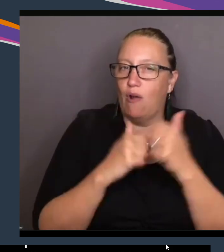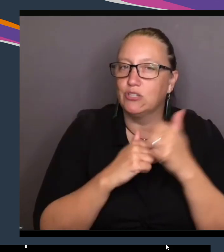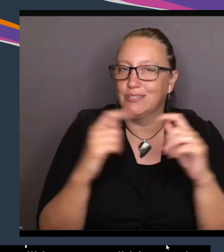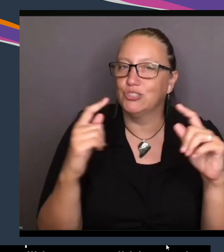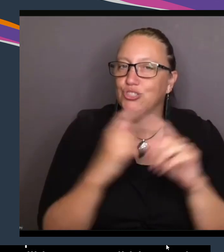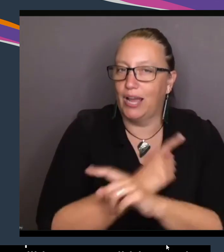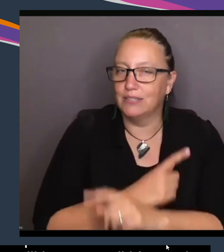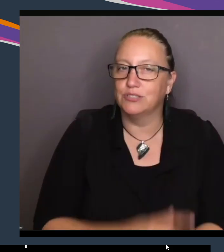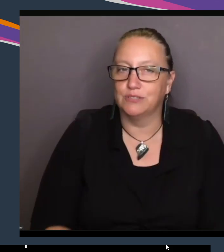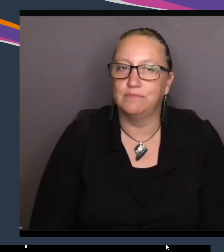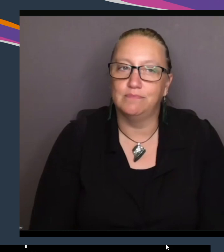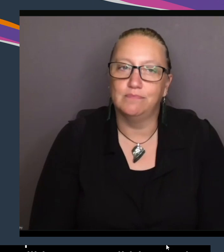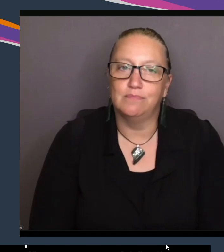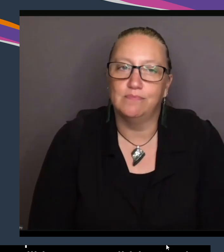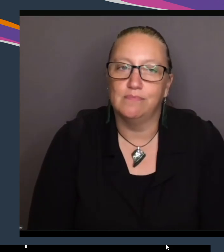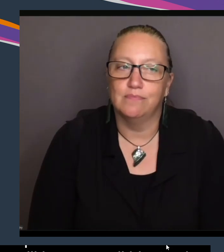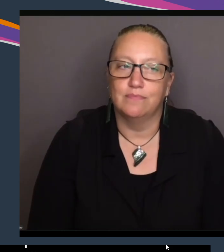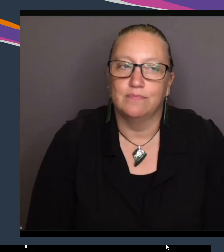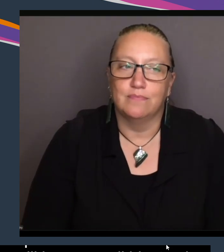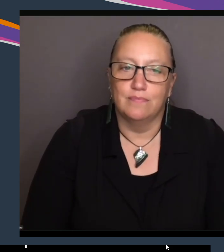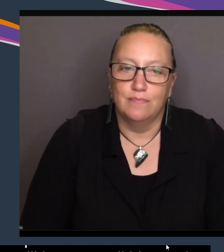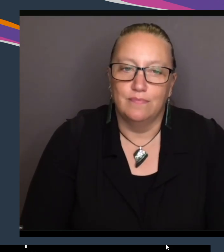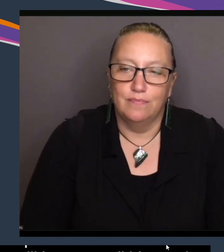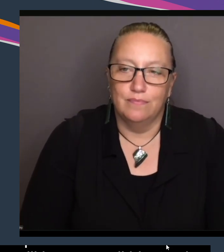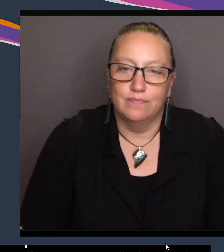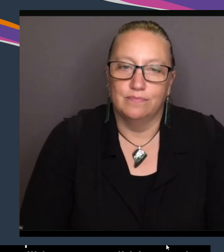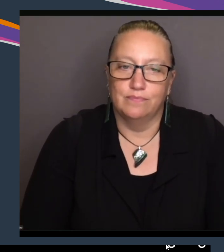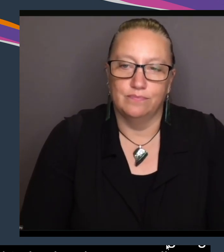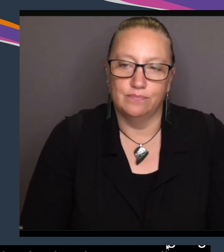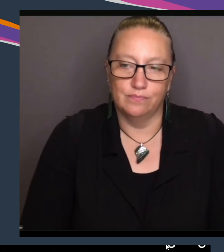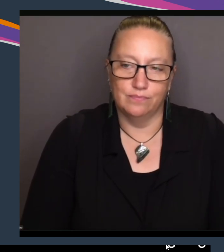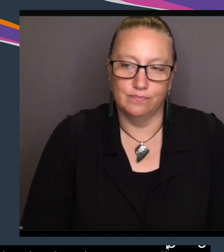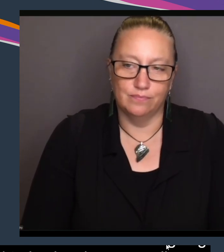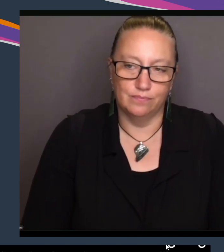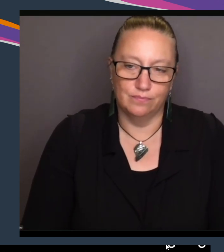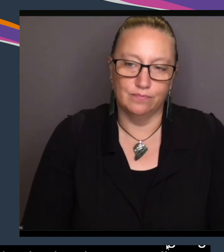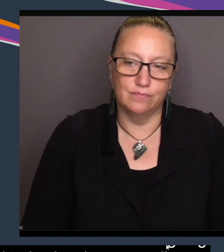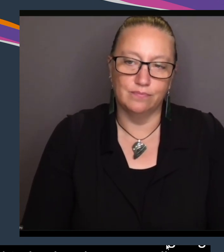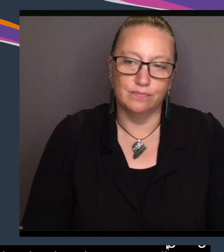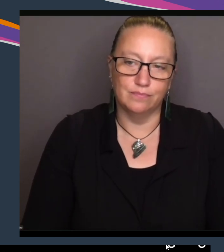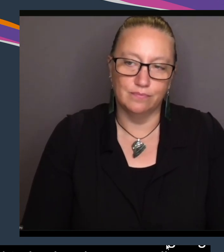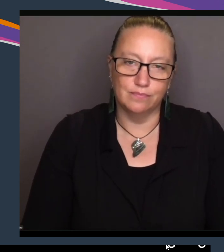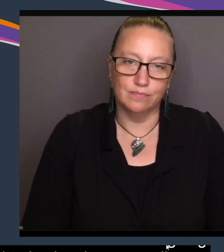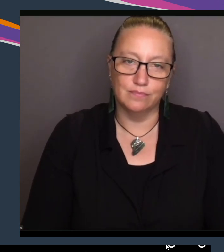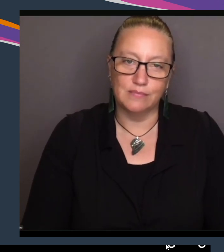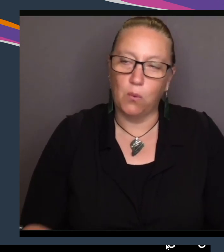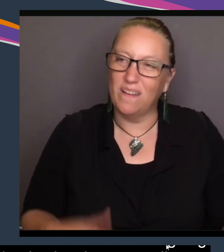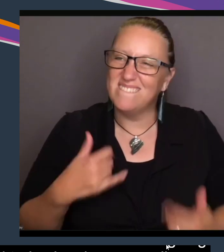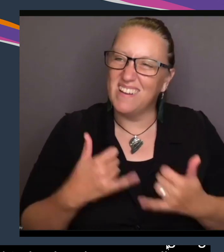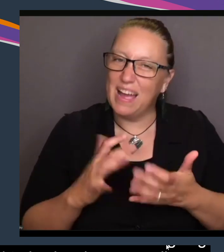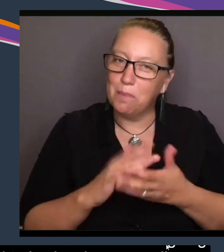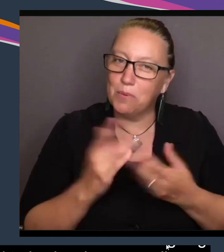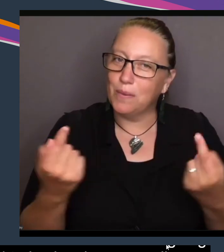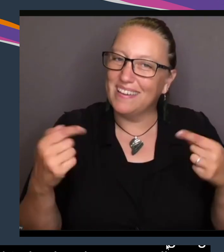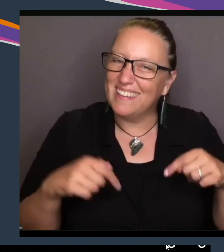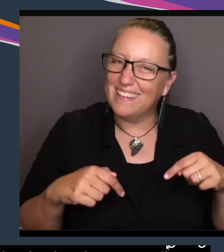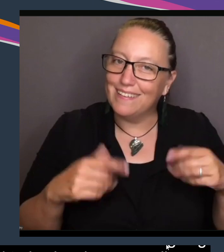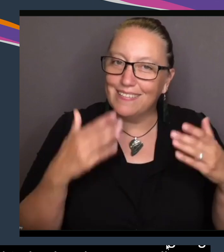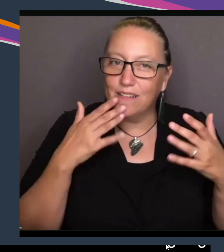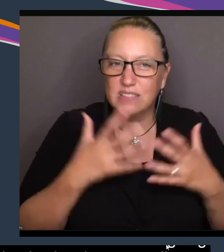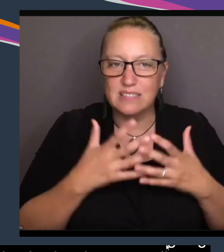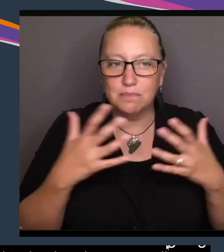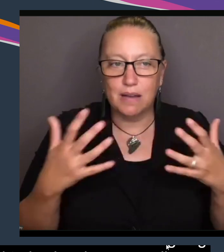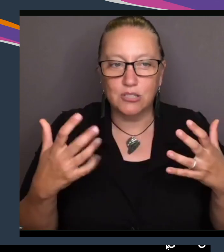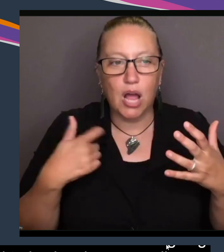So we're very happy that you've all been here. Thank you very much. And I want to leave